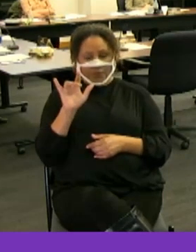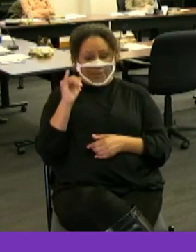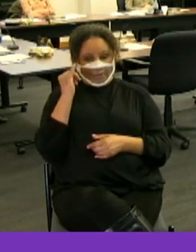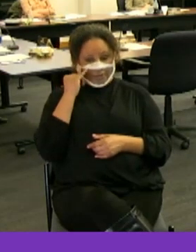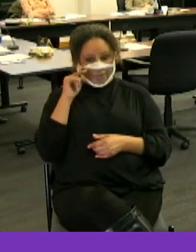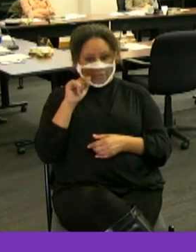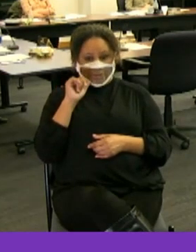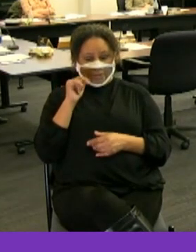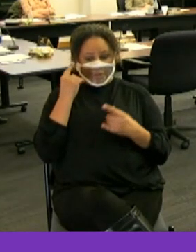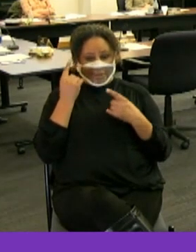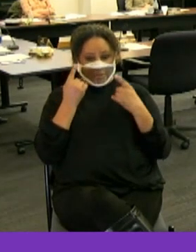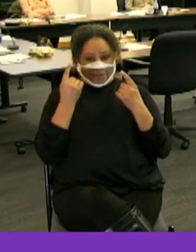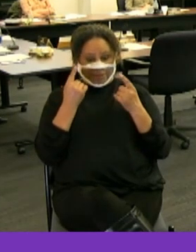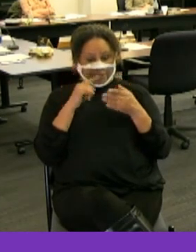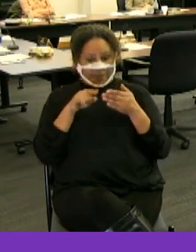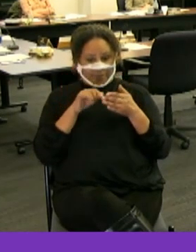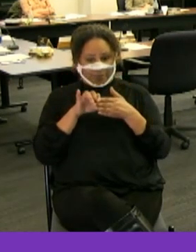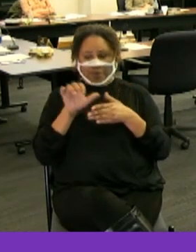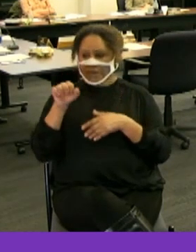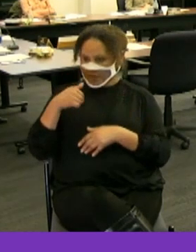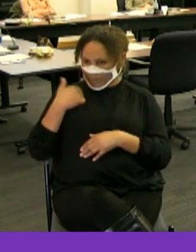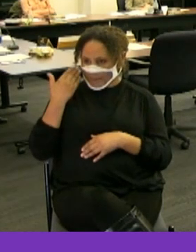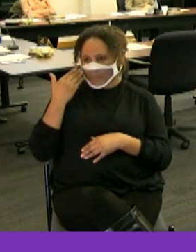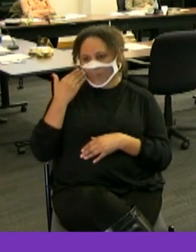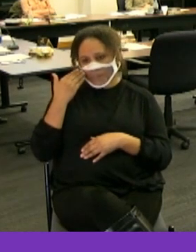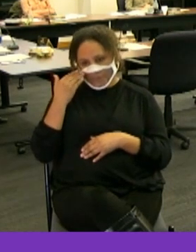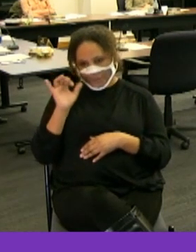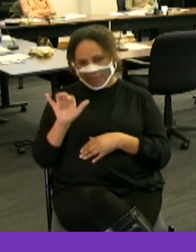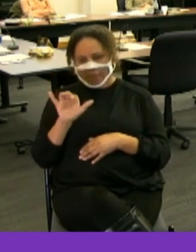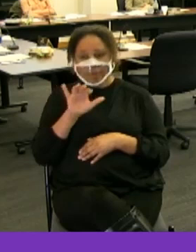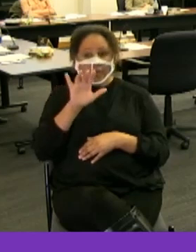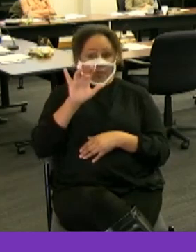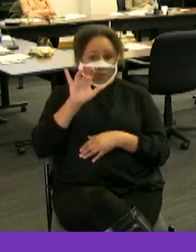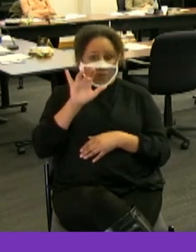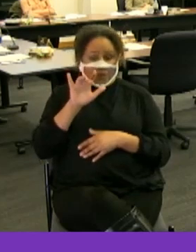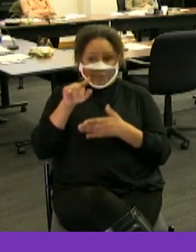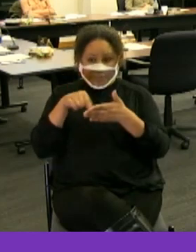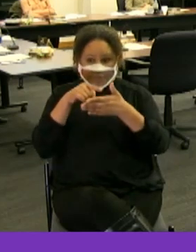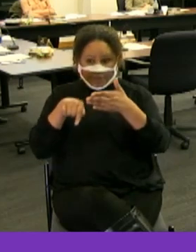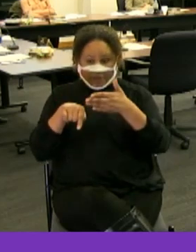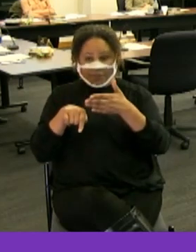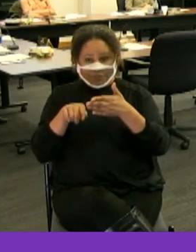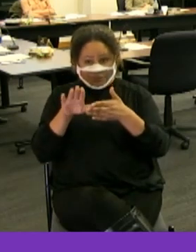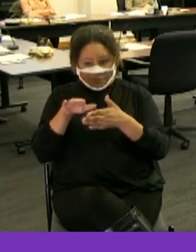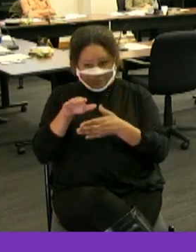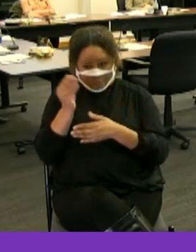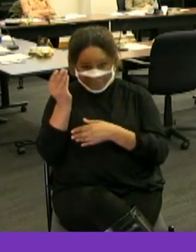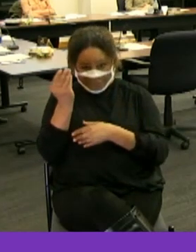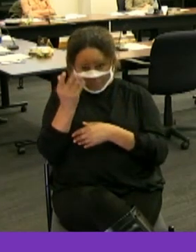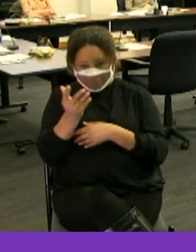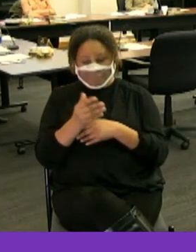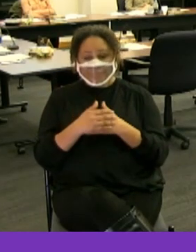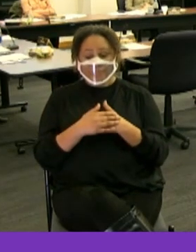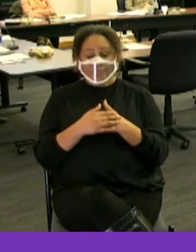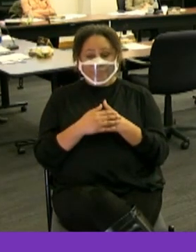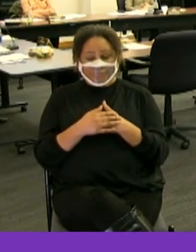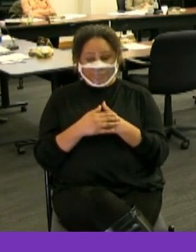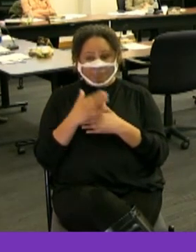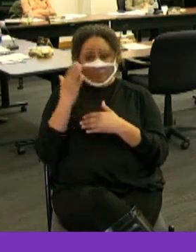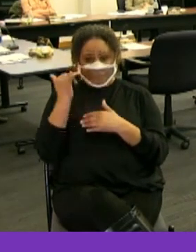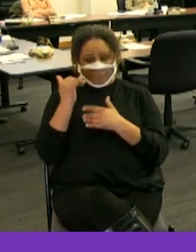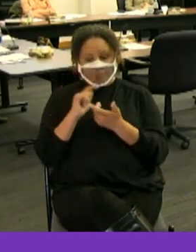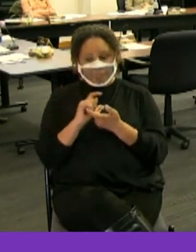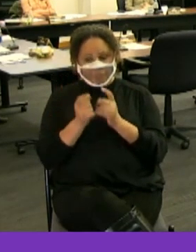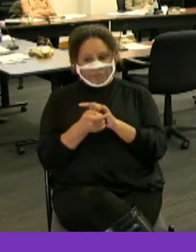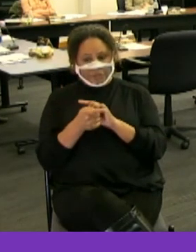thinking about that. I know. And I'm aware of that. The 25th has been canceled out, just so you know, because of changes